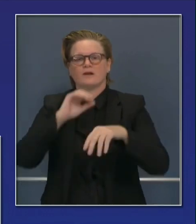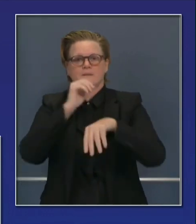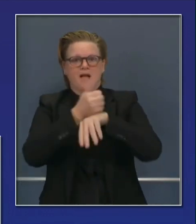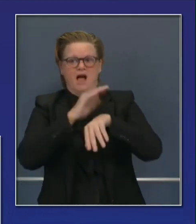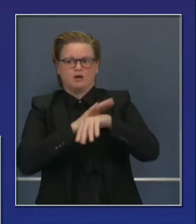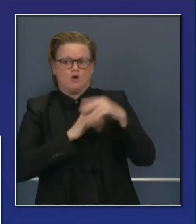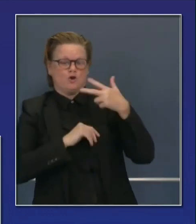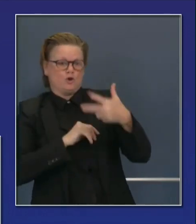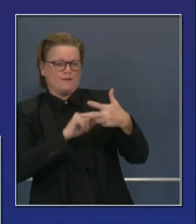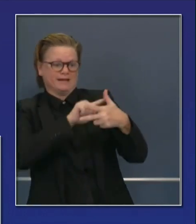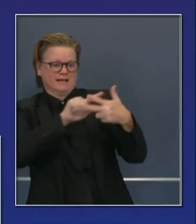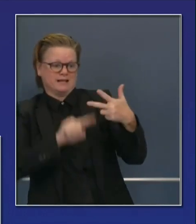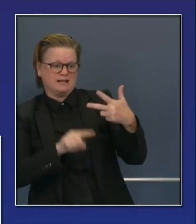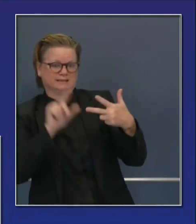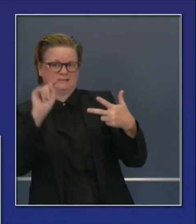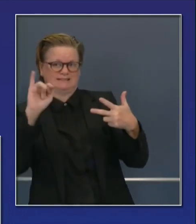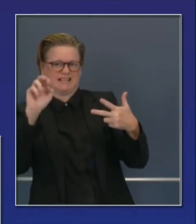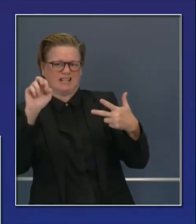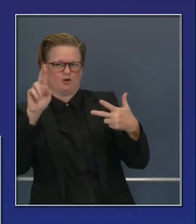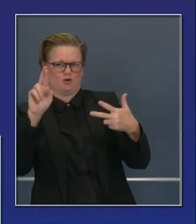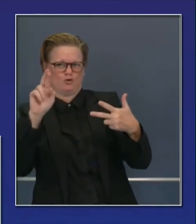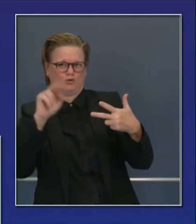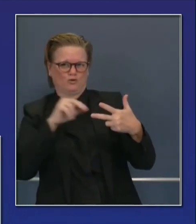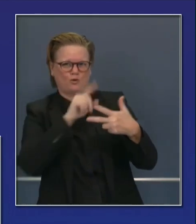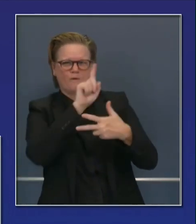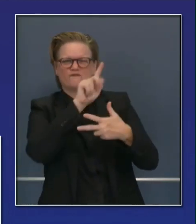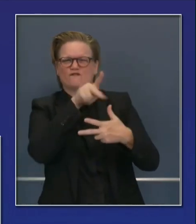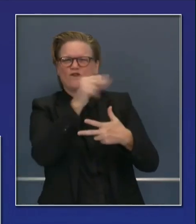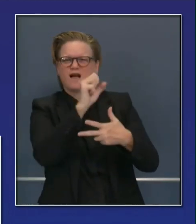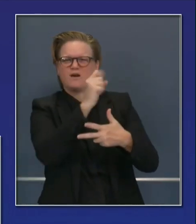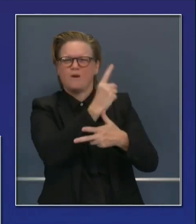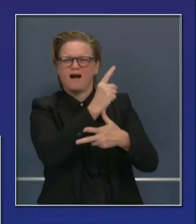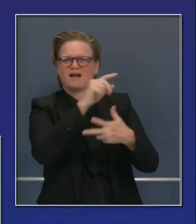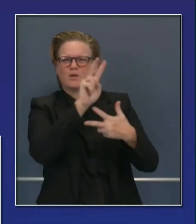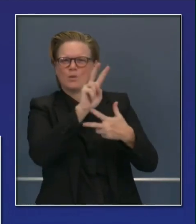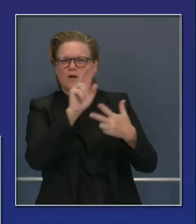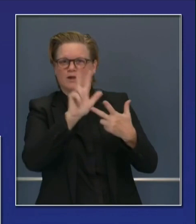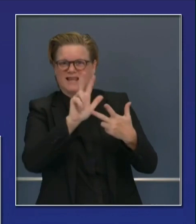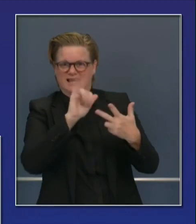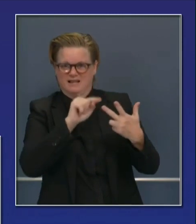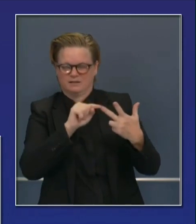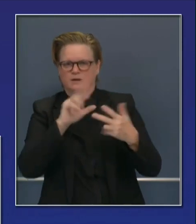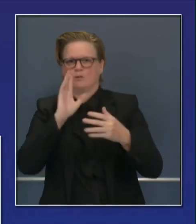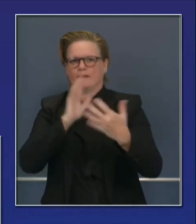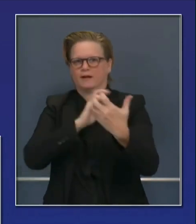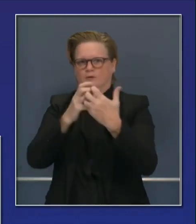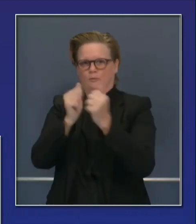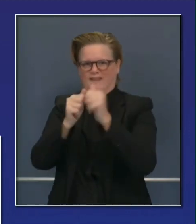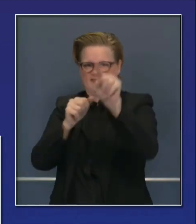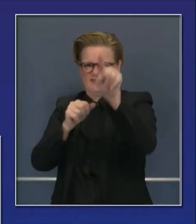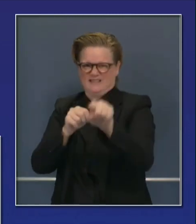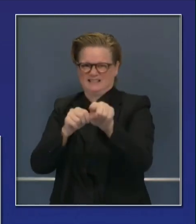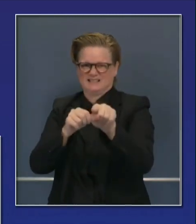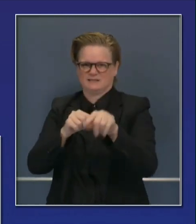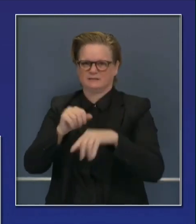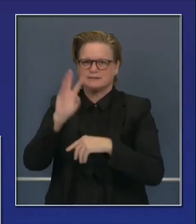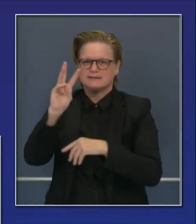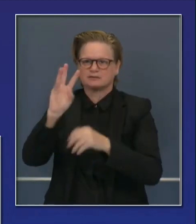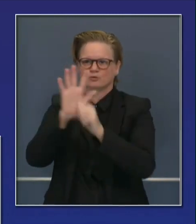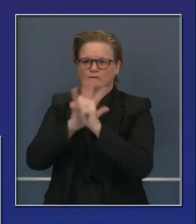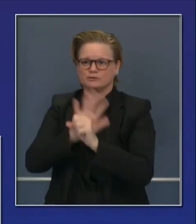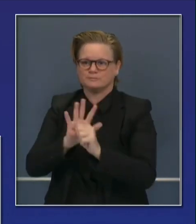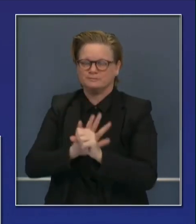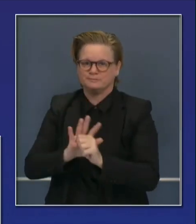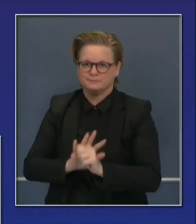the sub-prioritization. That's Plan 1A. That's our first phase of distribution. I'll remind